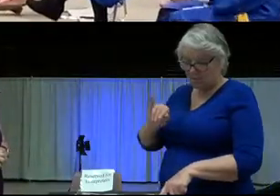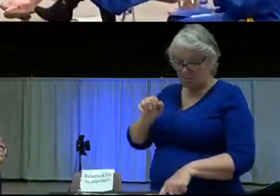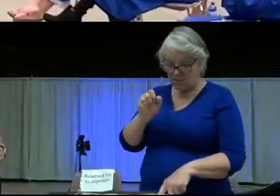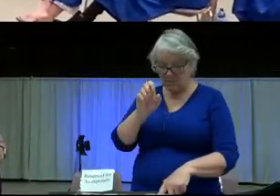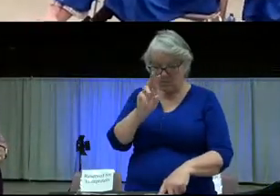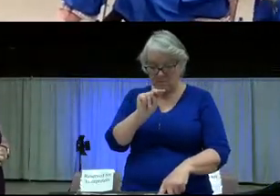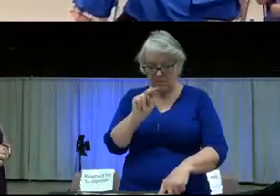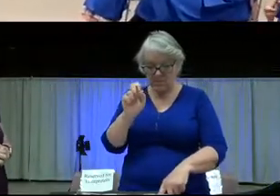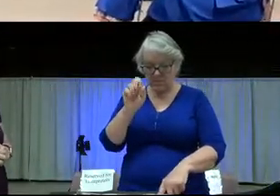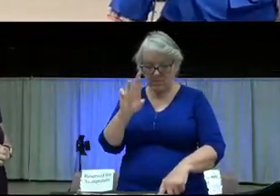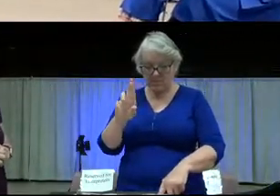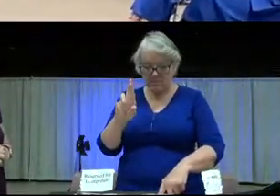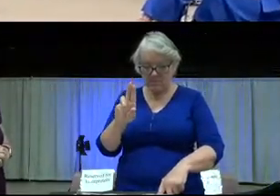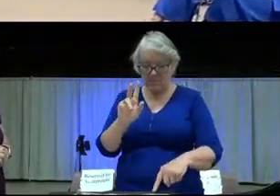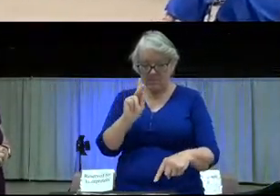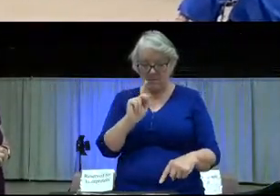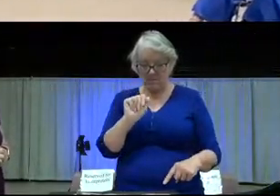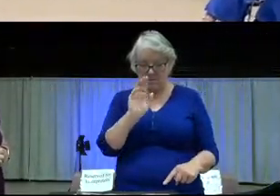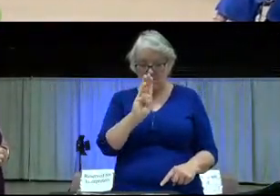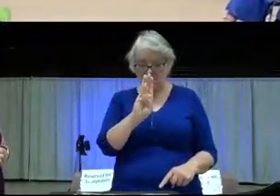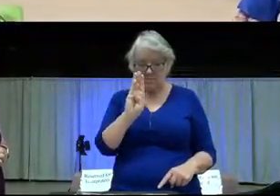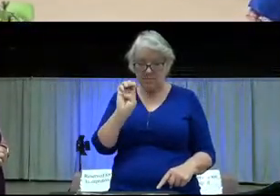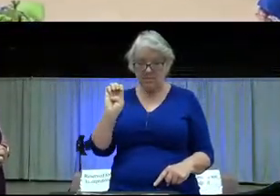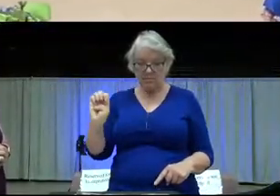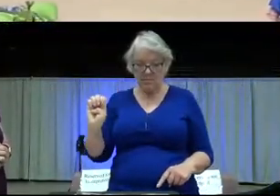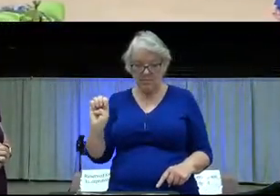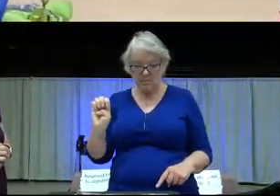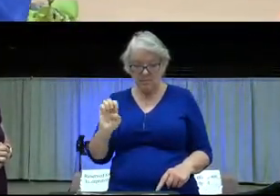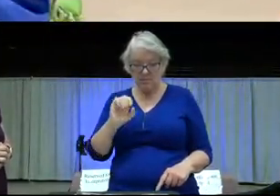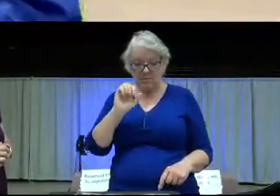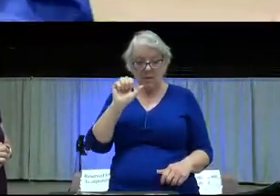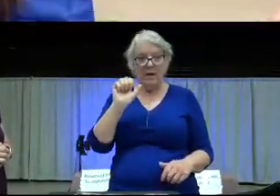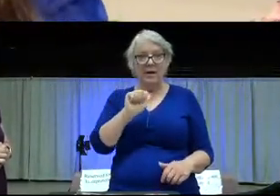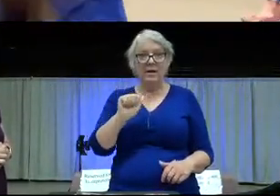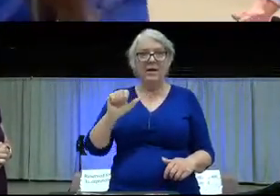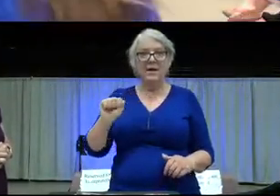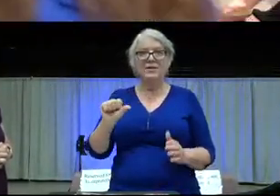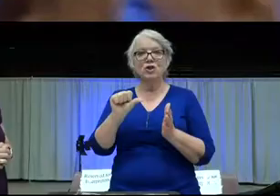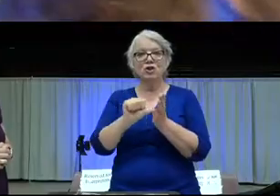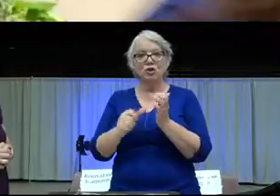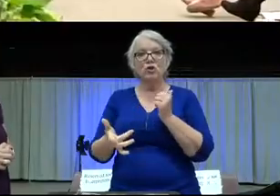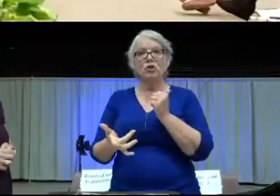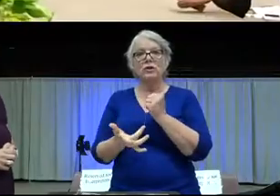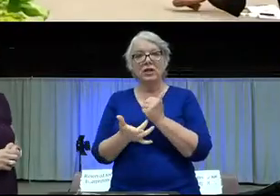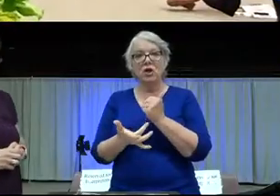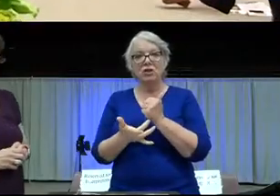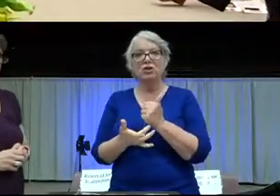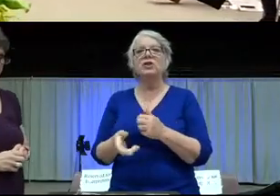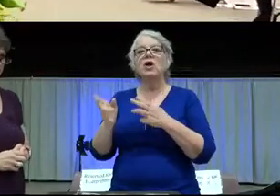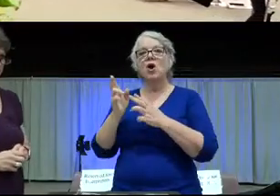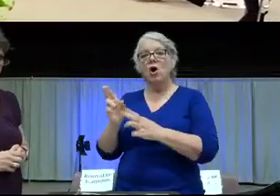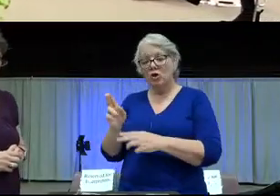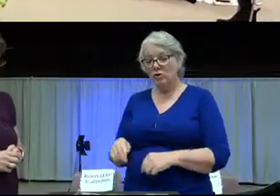Jennifer Ray Kibbe, Associate of Applied Science, Surgical Technology, Honors.